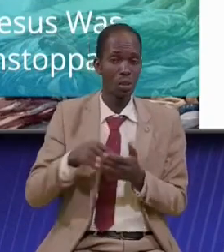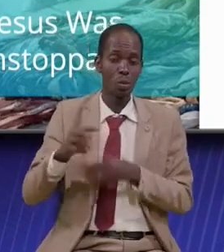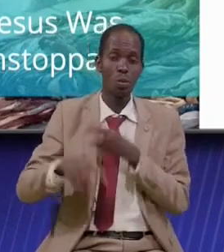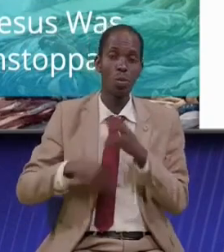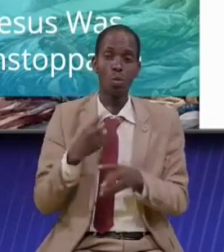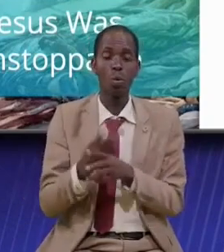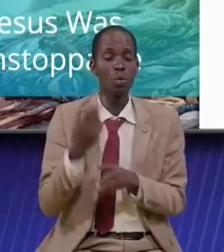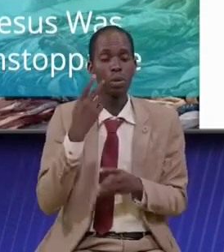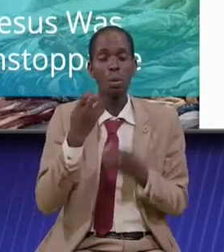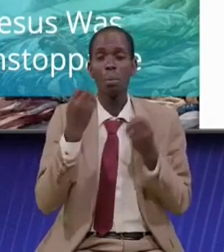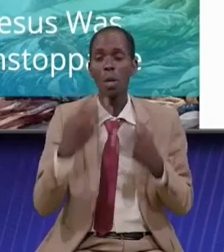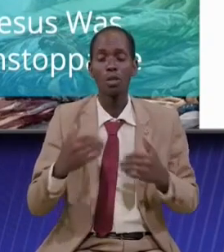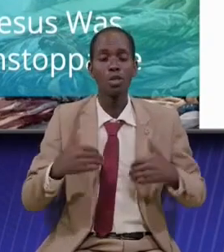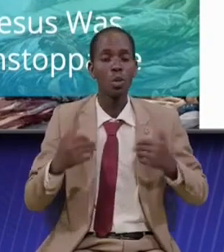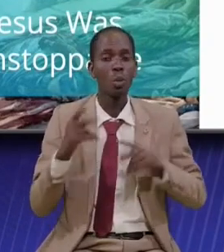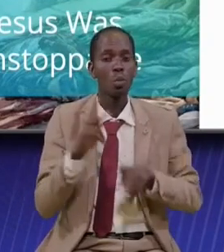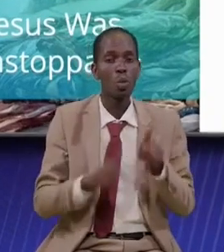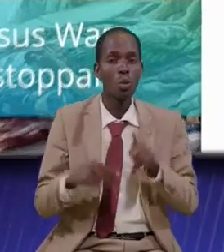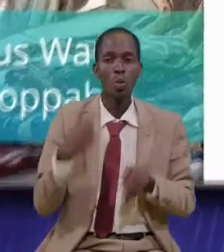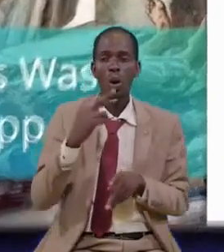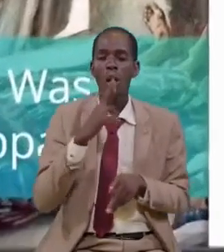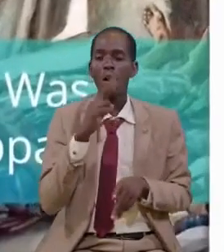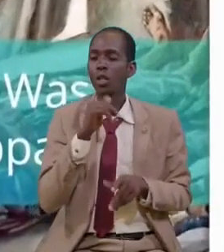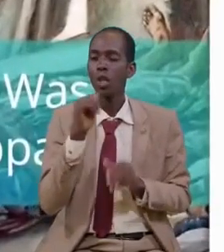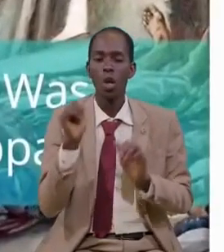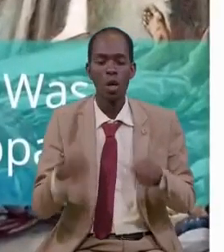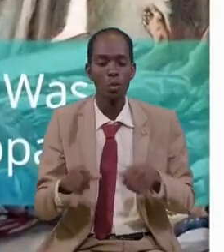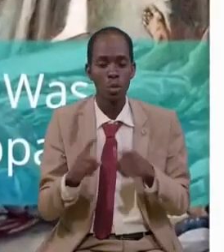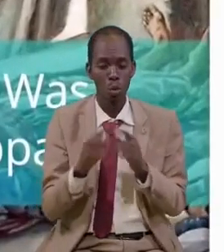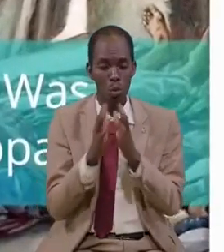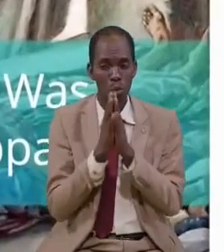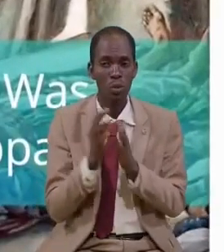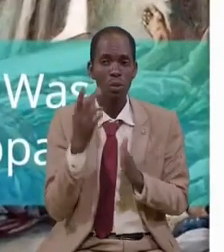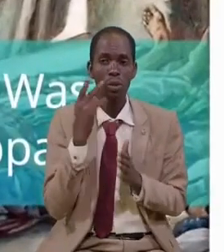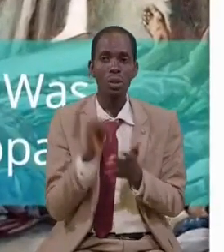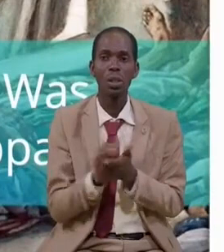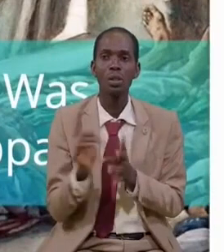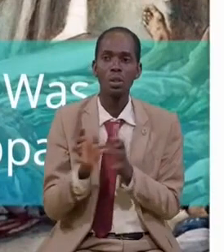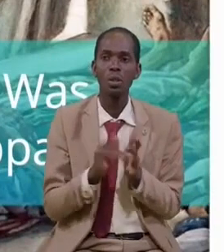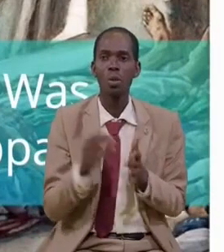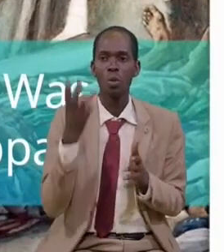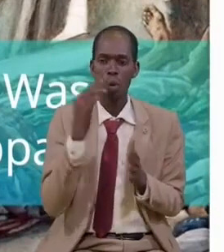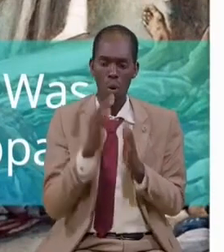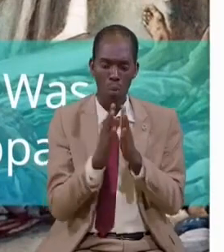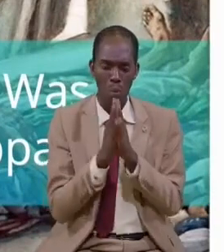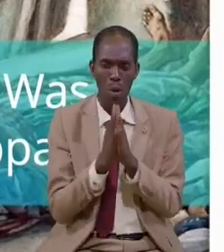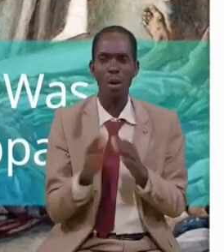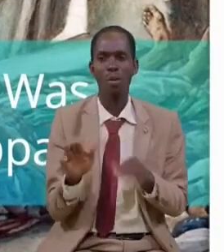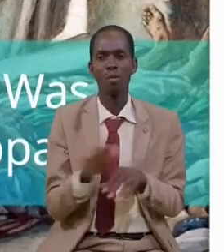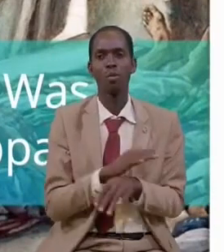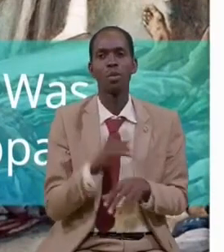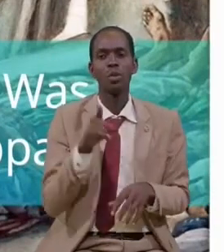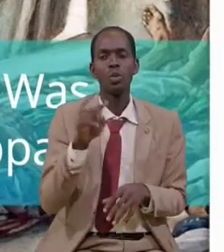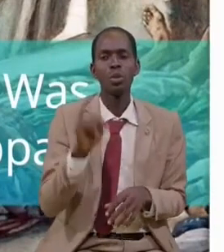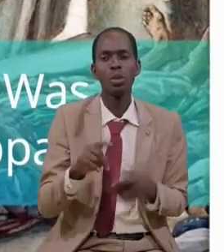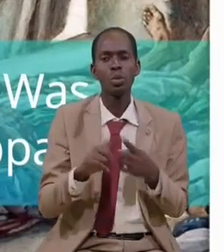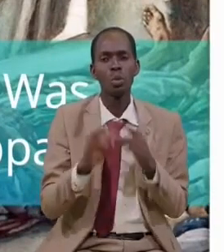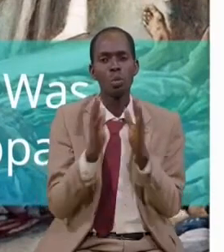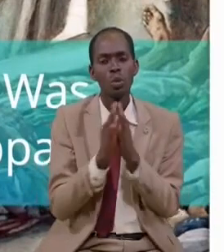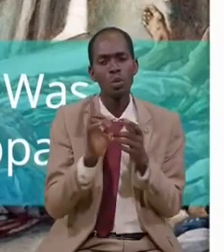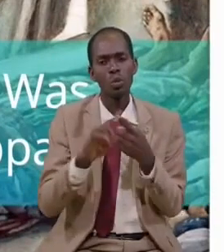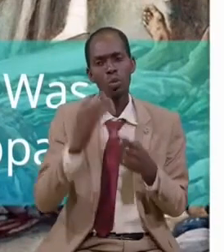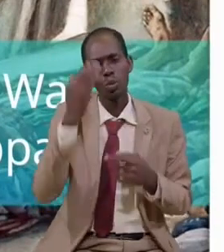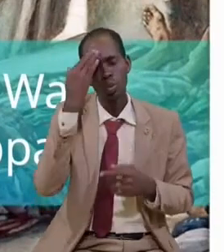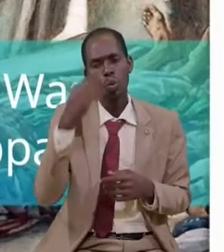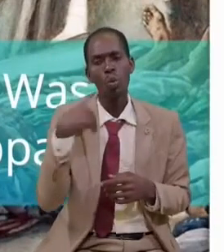people who are not able to pray. But Jesus was prayerful. Why do we need to pray? You need to pray to know who you are. You need to